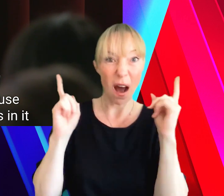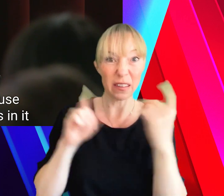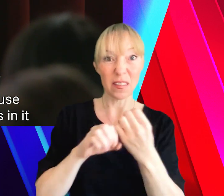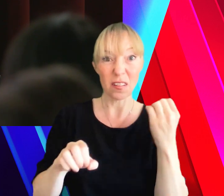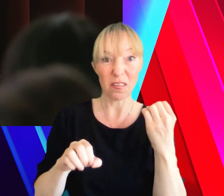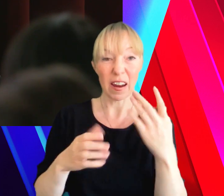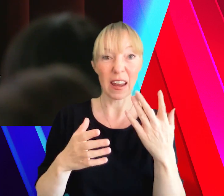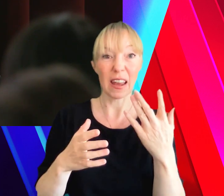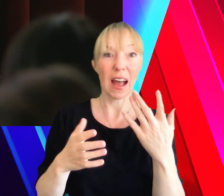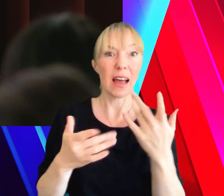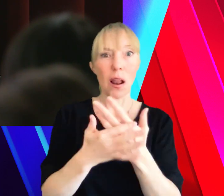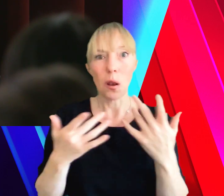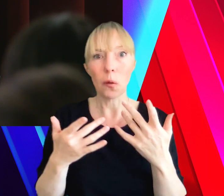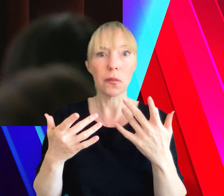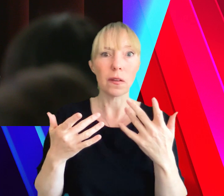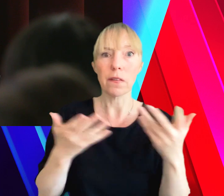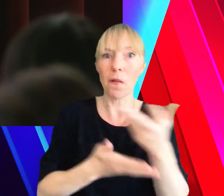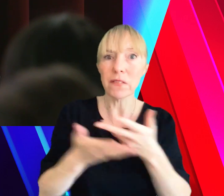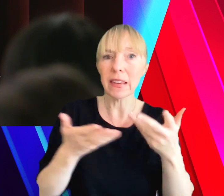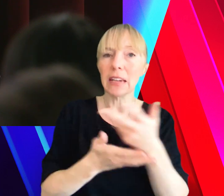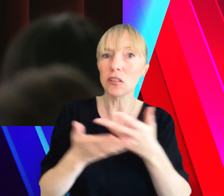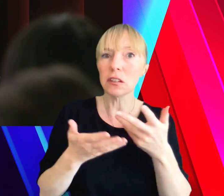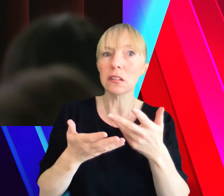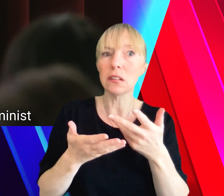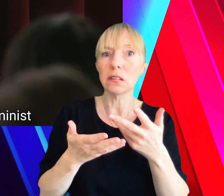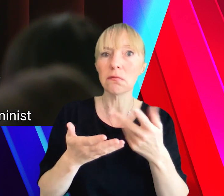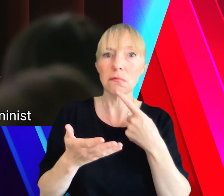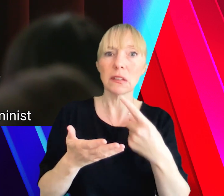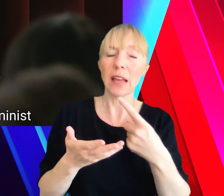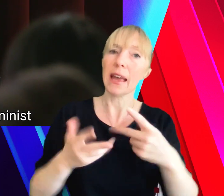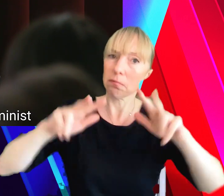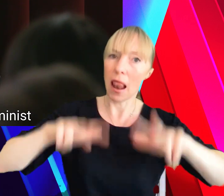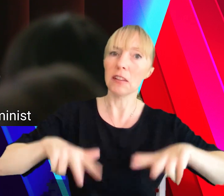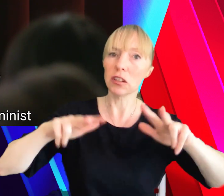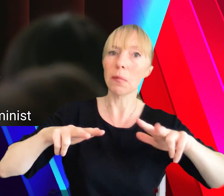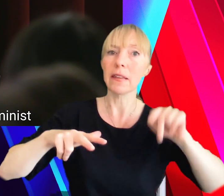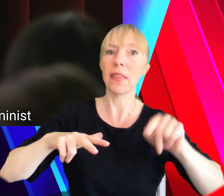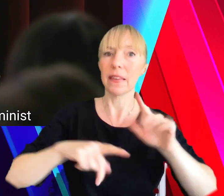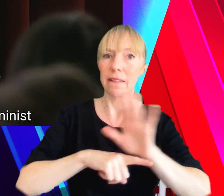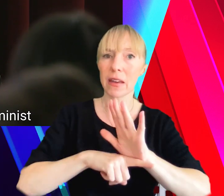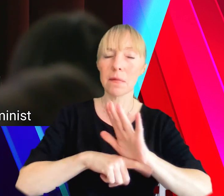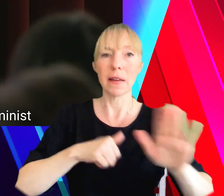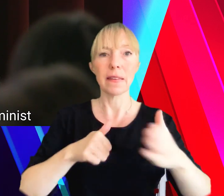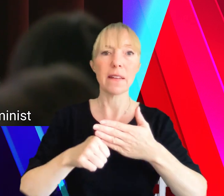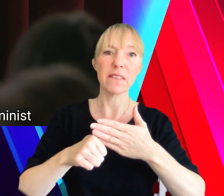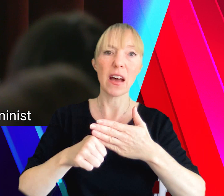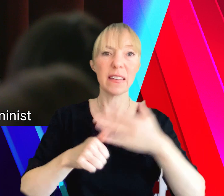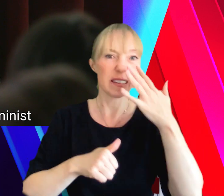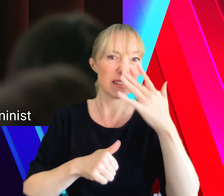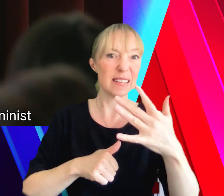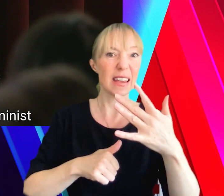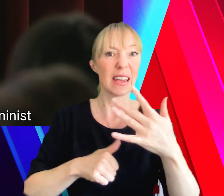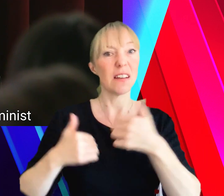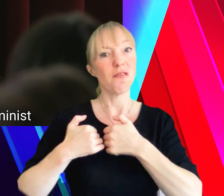did my masters in it, and had all of these like industry focused conversations around legitimising the idea that like this film is